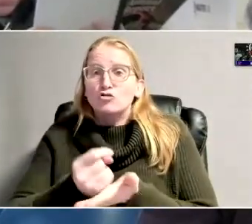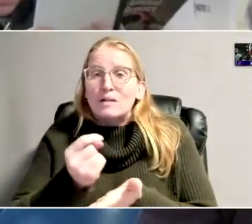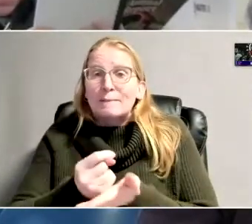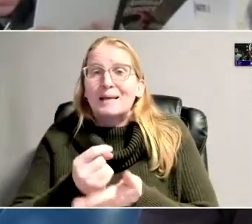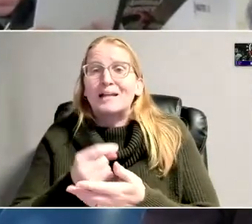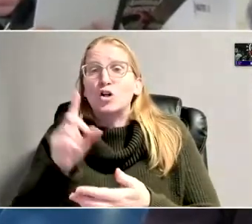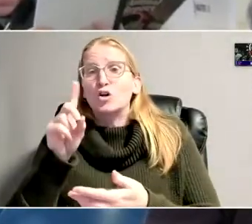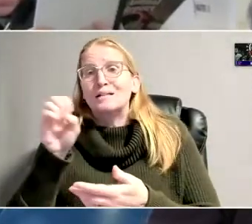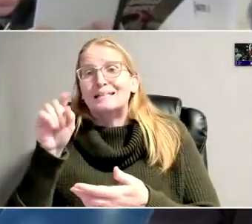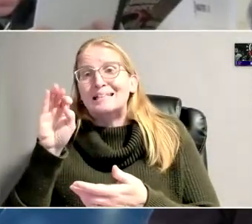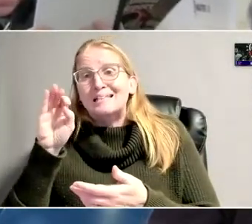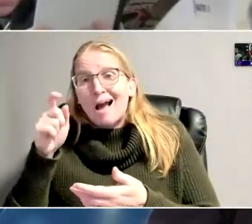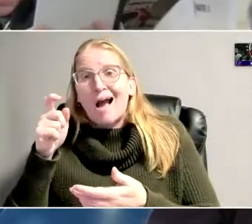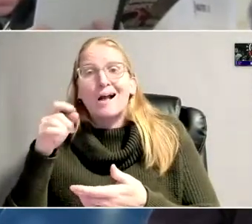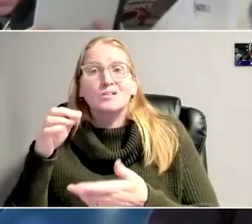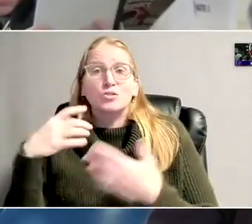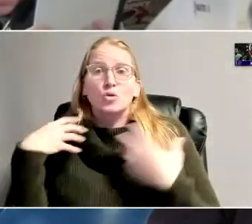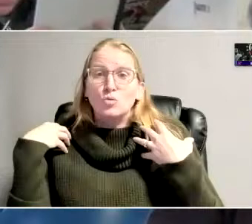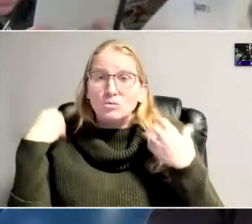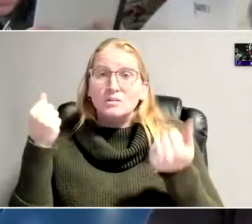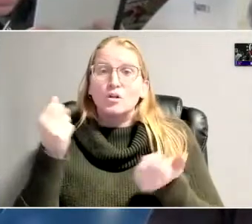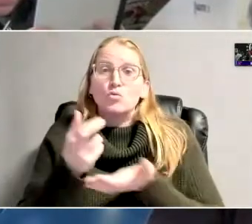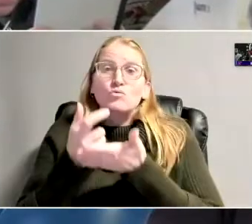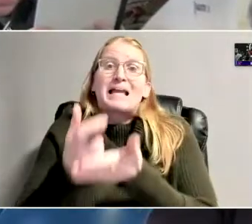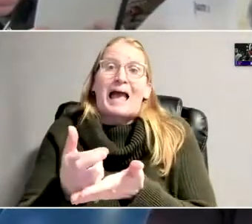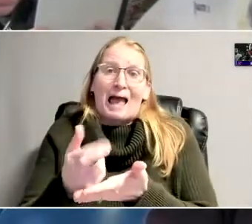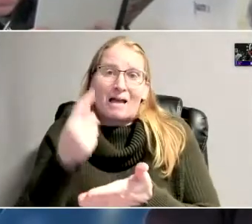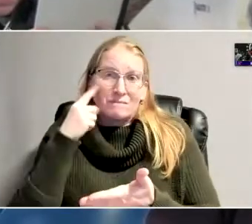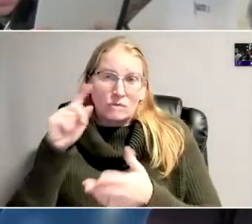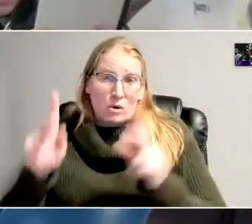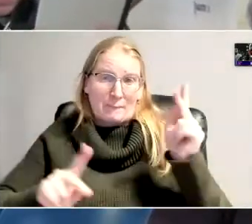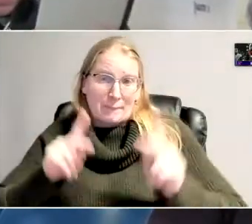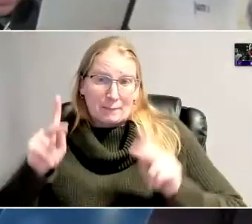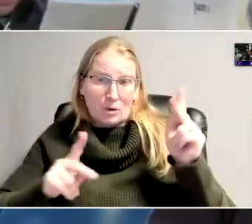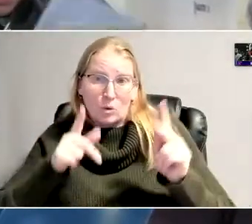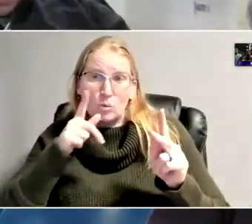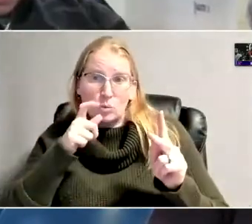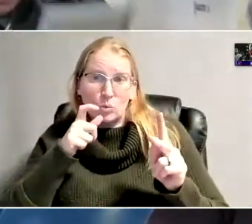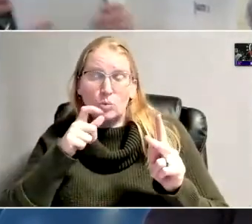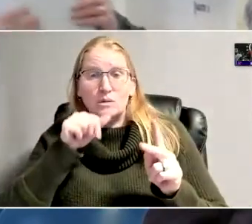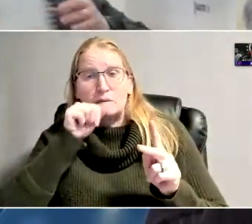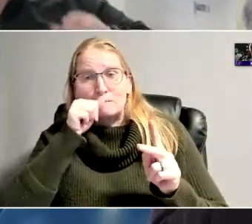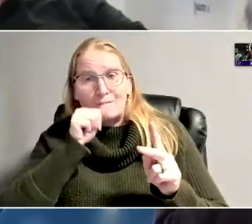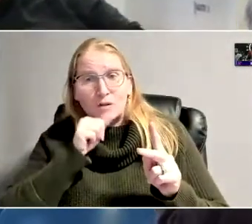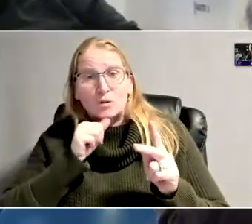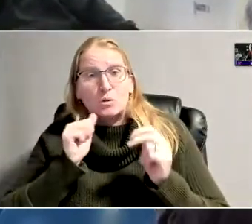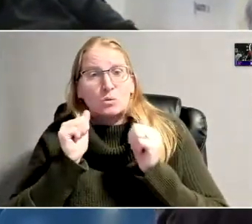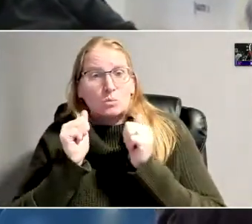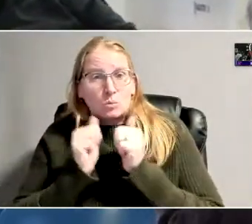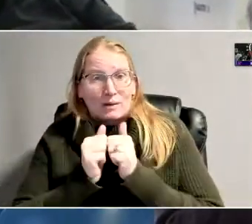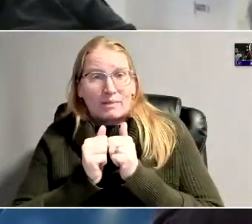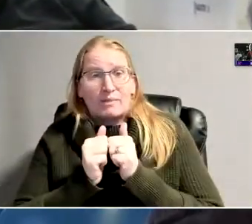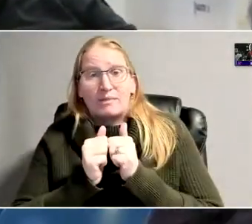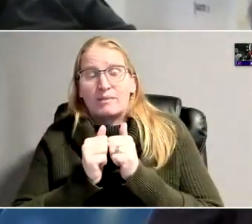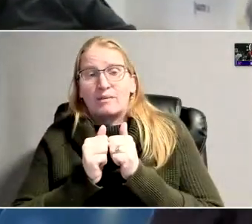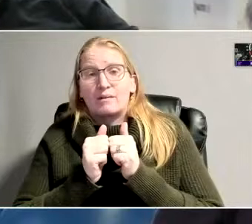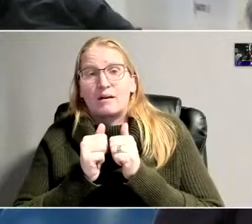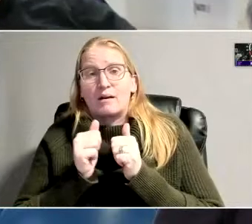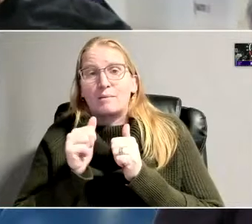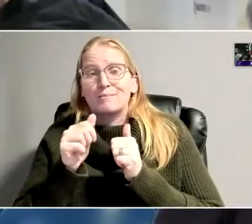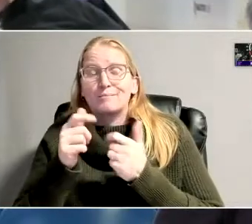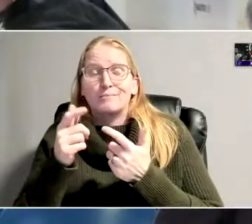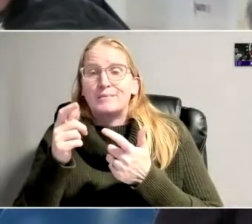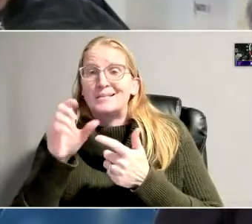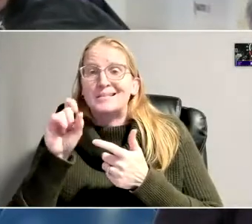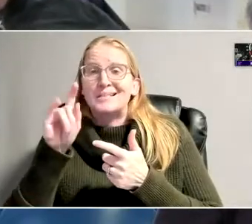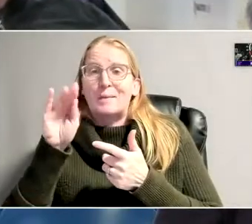Rehabilitation for um people who are suffering which with um substance